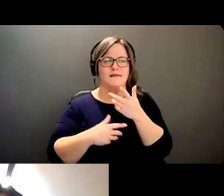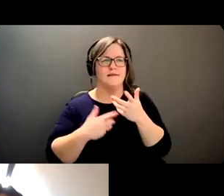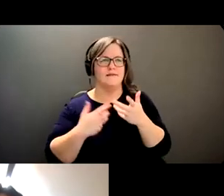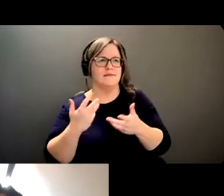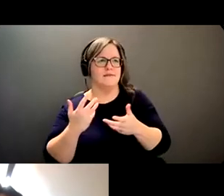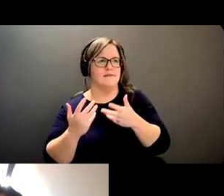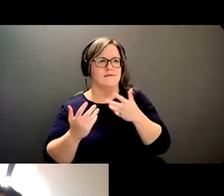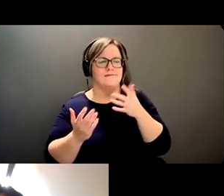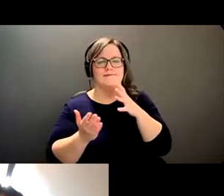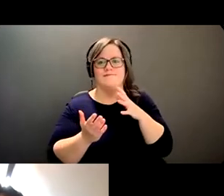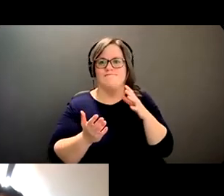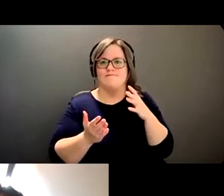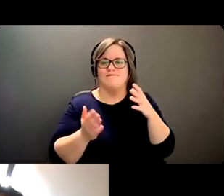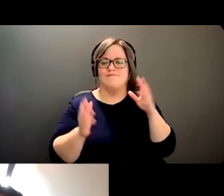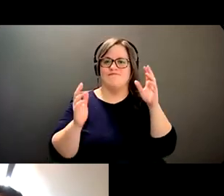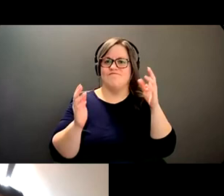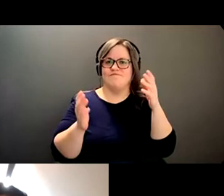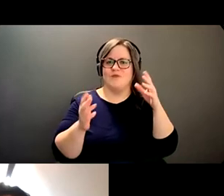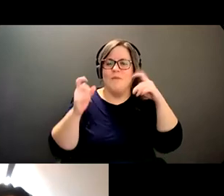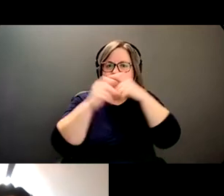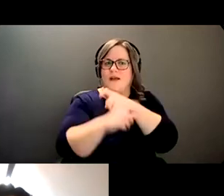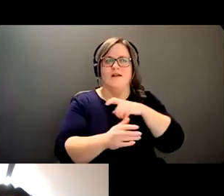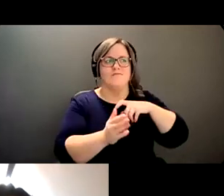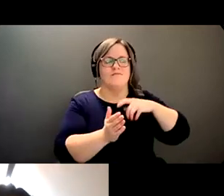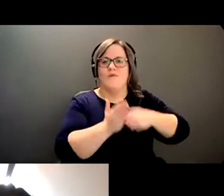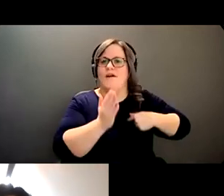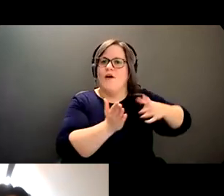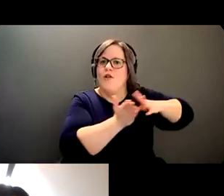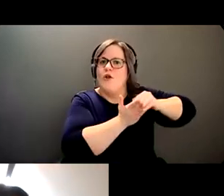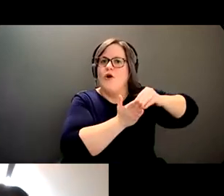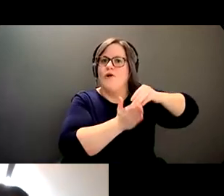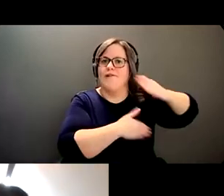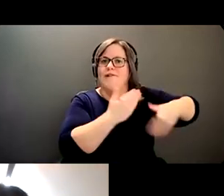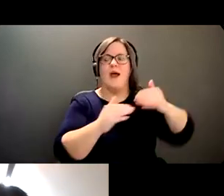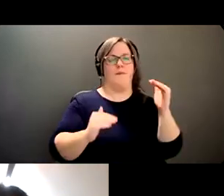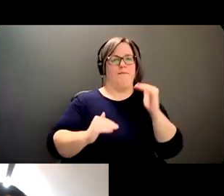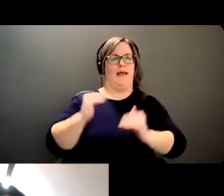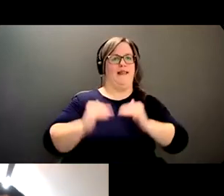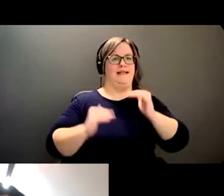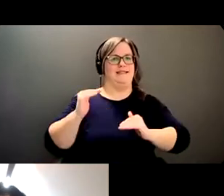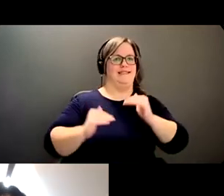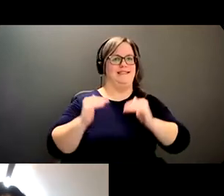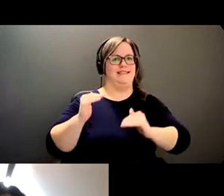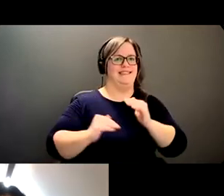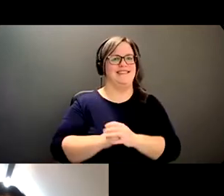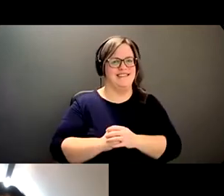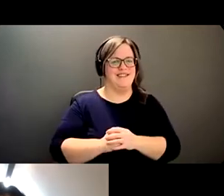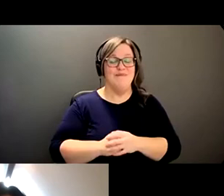learning lessons I've had from balancing both spaces in a curatorial practice. So thank you for having me.